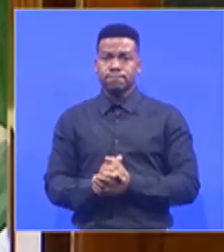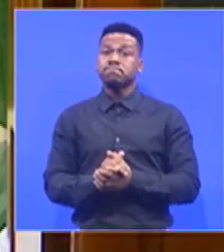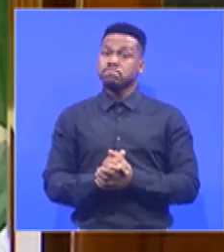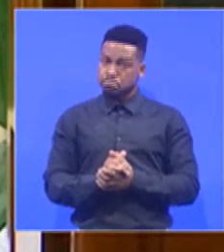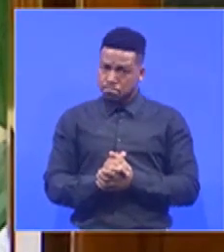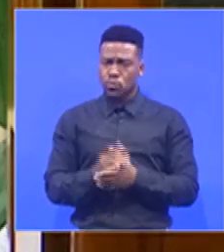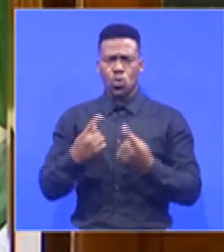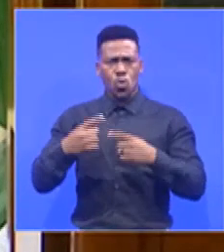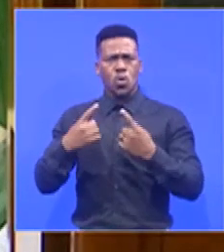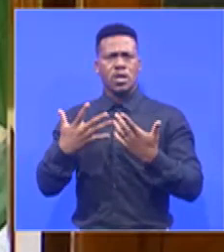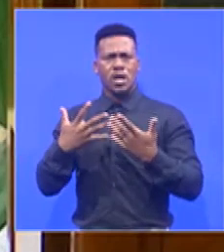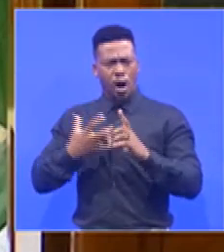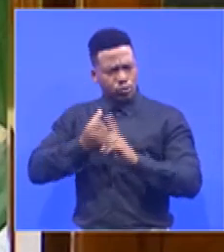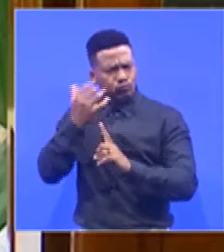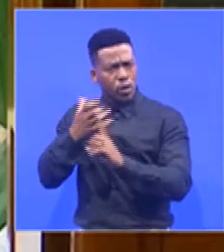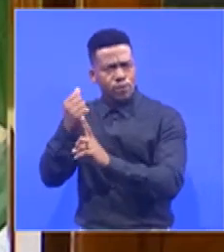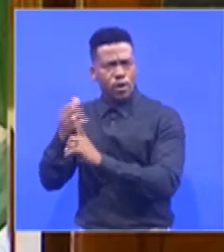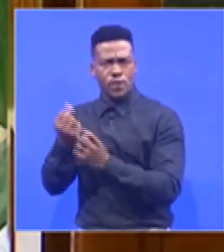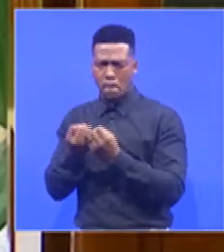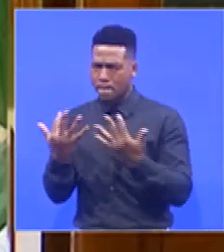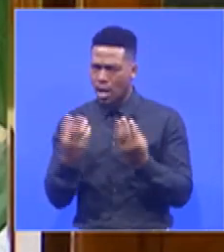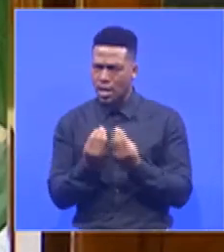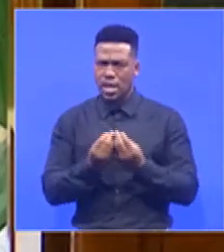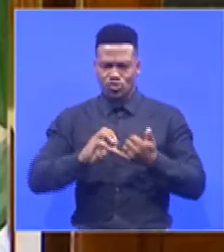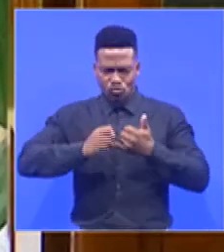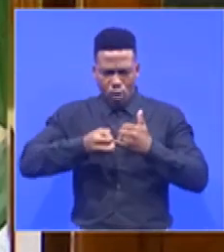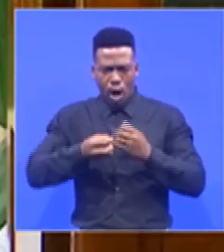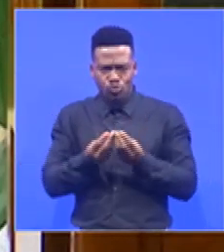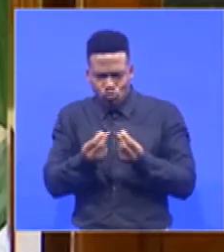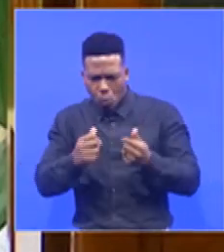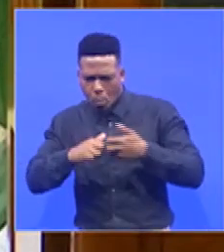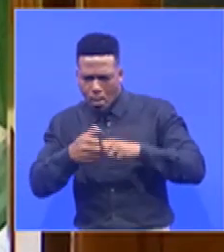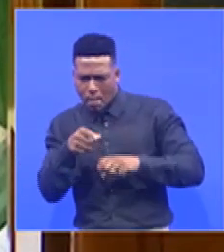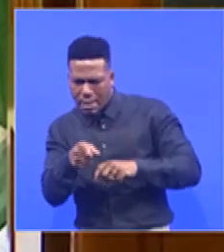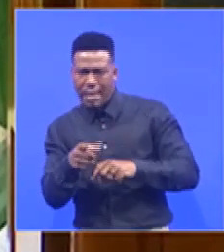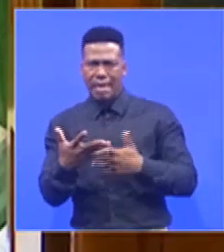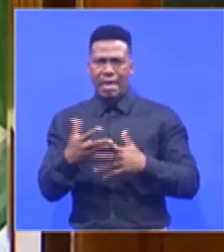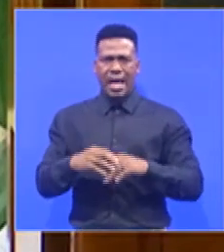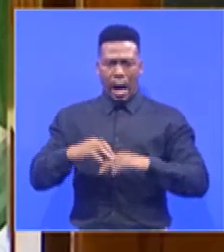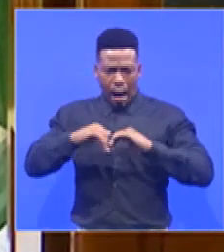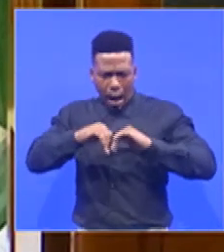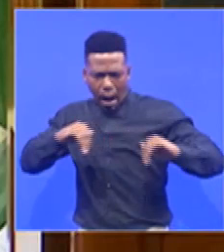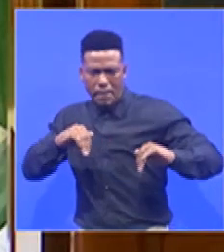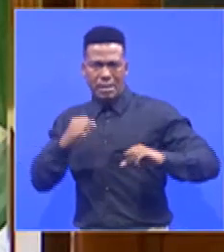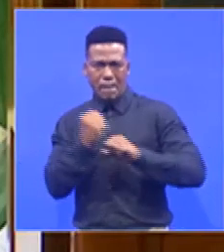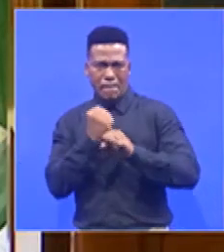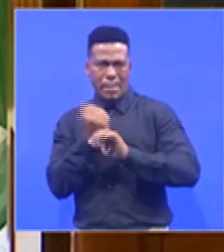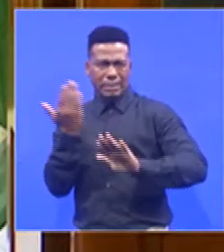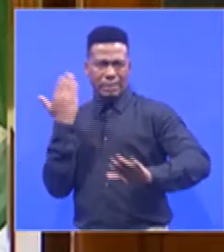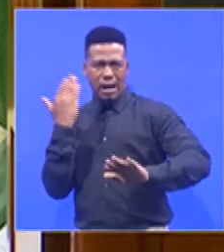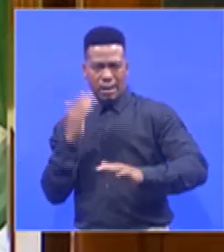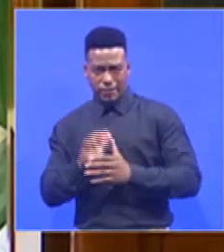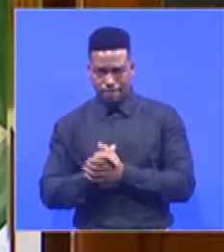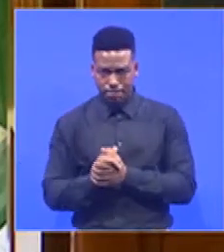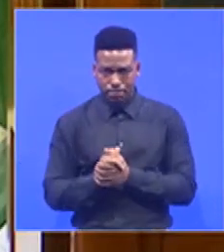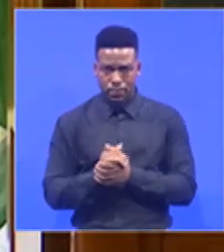made significant inroads in undoing the legacy of decades of apartheid, spatial planning,